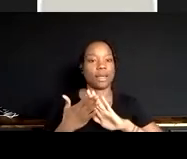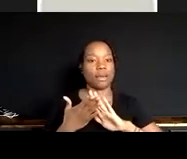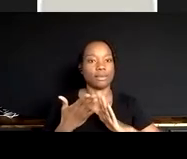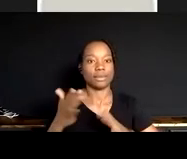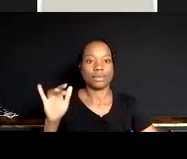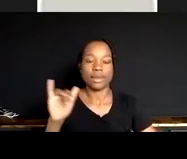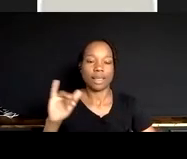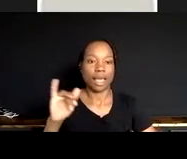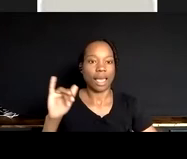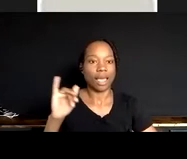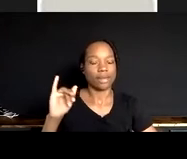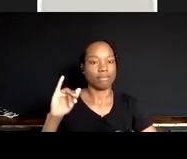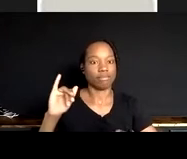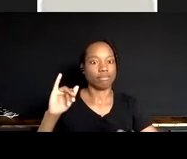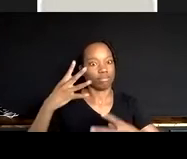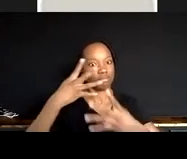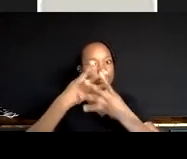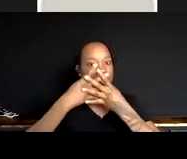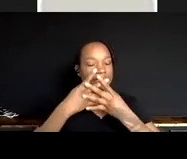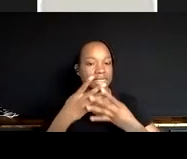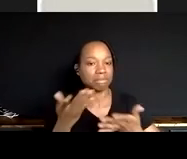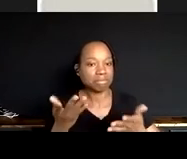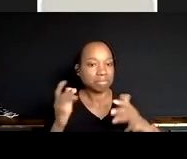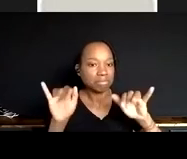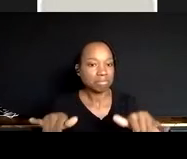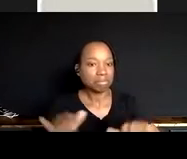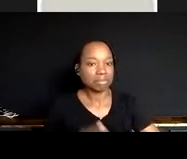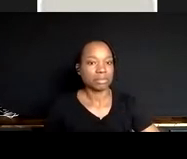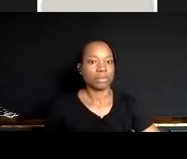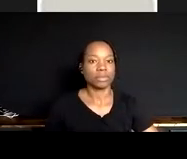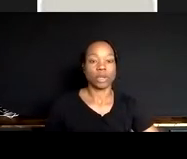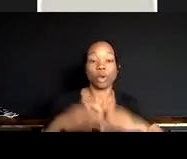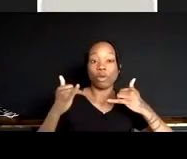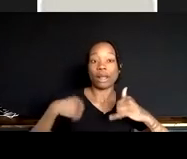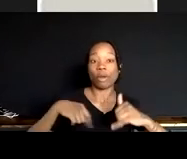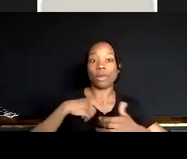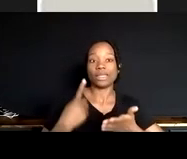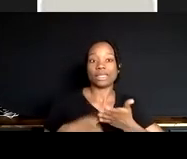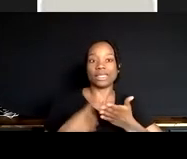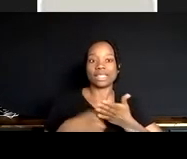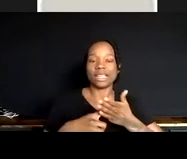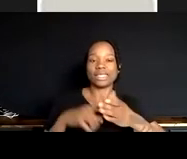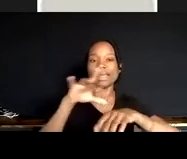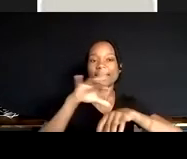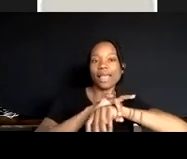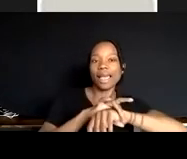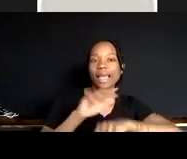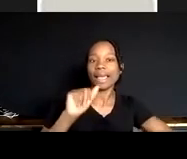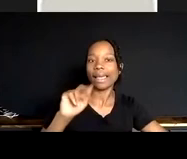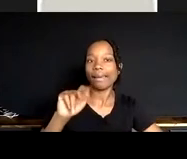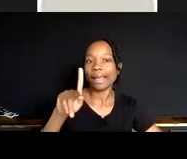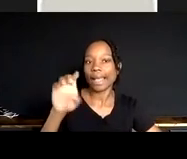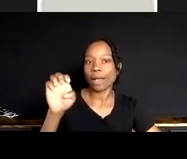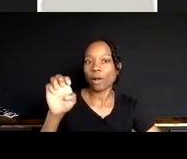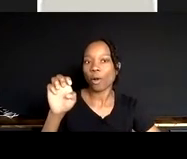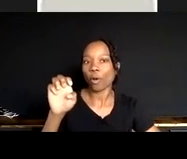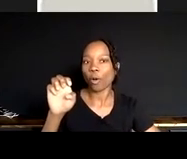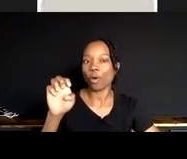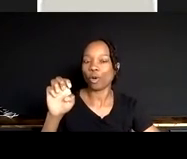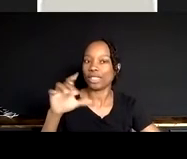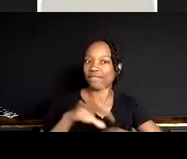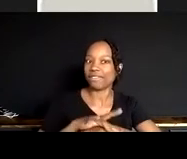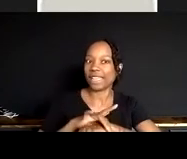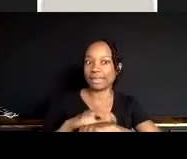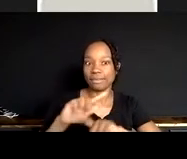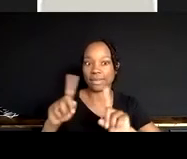prison. Right now, we're only talking about ankle monitors and tracking devices. But I got a little white dog that we have